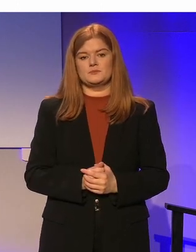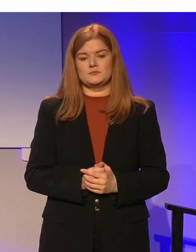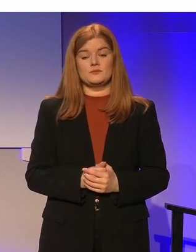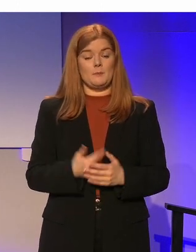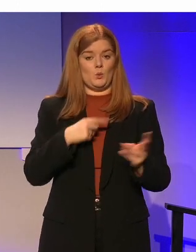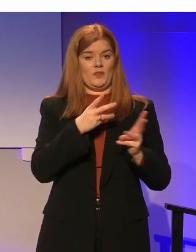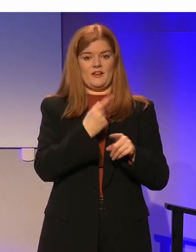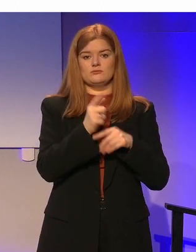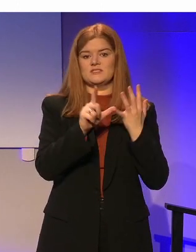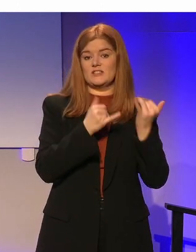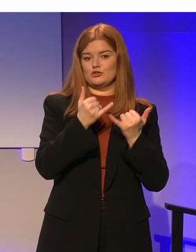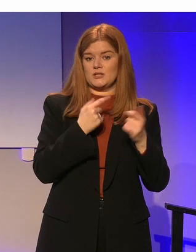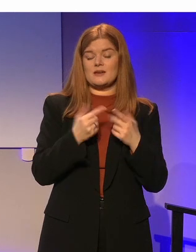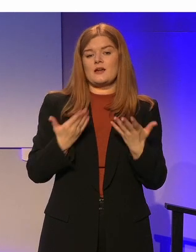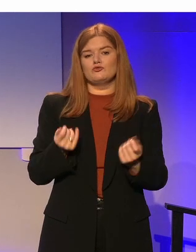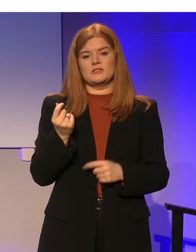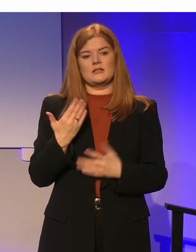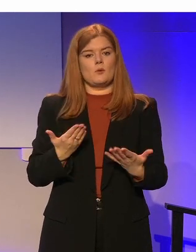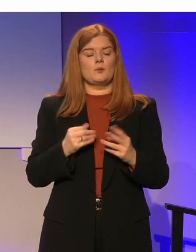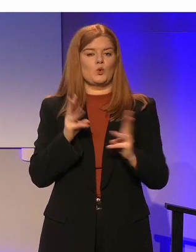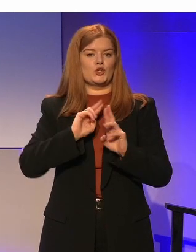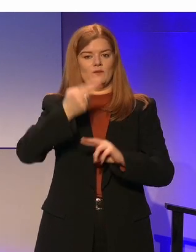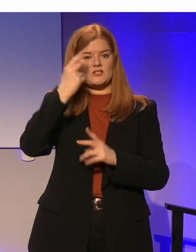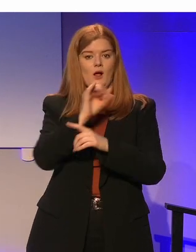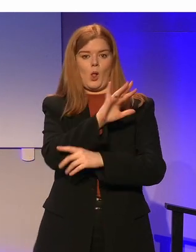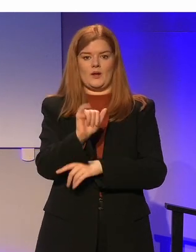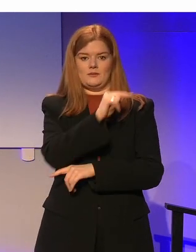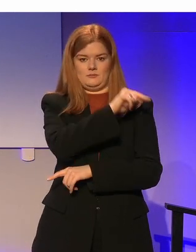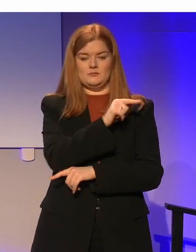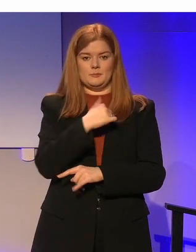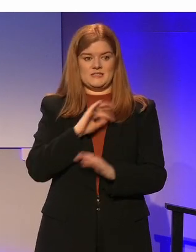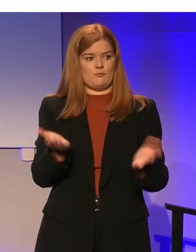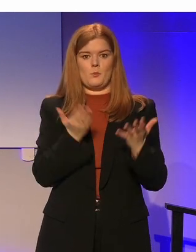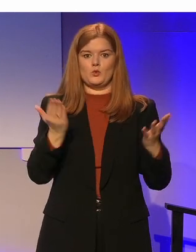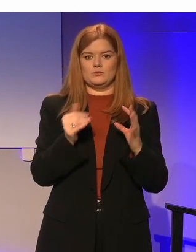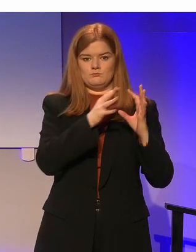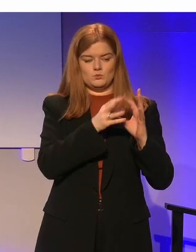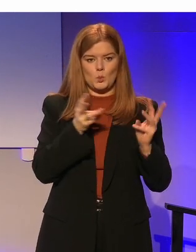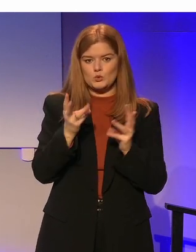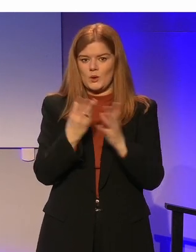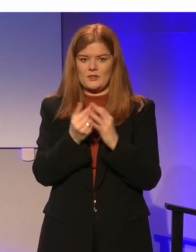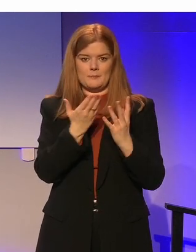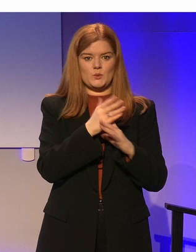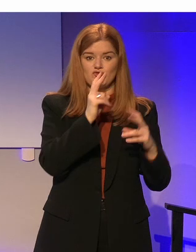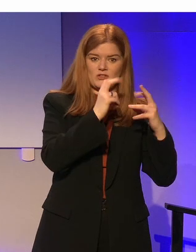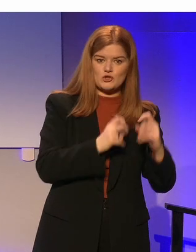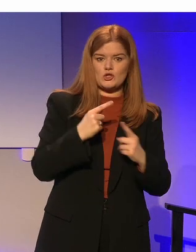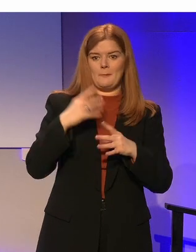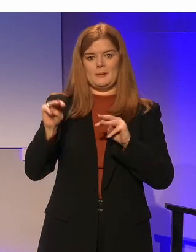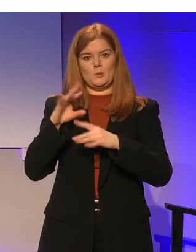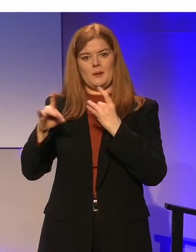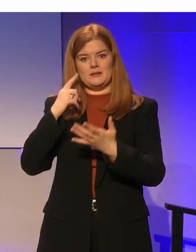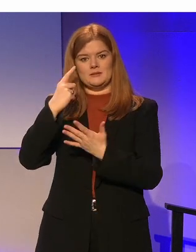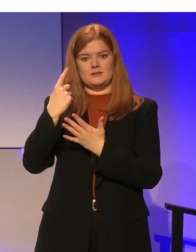did 7 years there, and more recently currently I'm working in the University of Galway, where I'm promoting some collaboration between researchers and